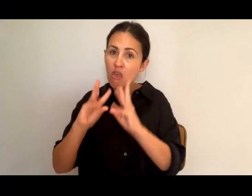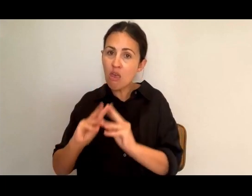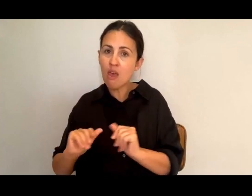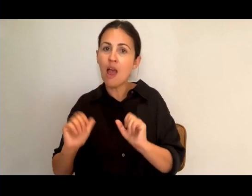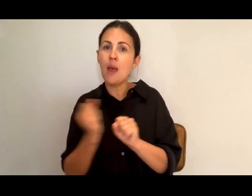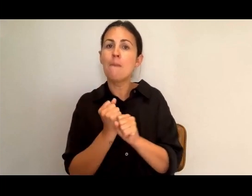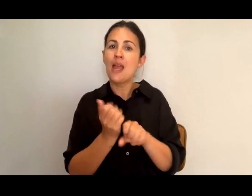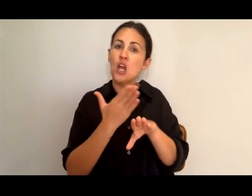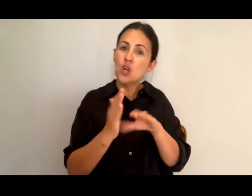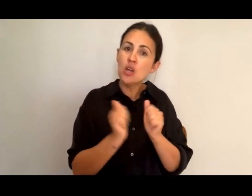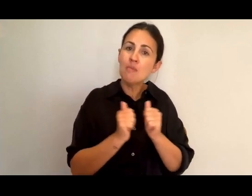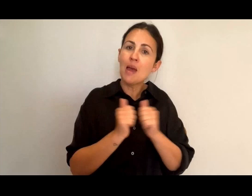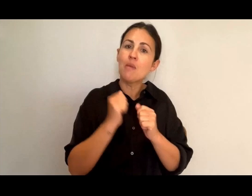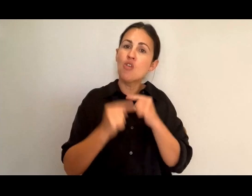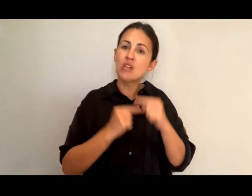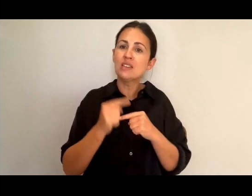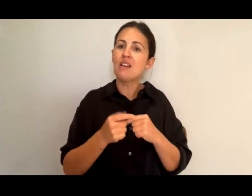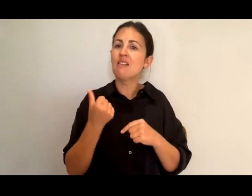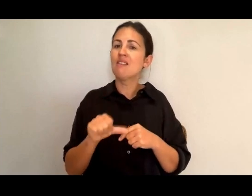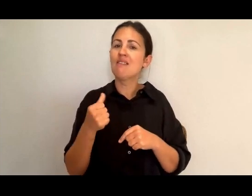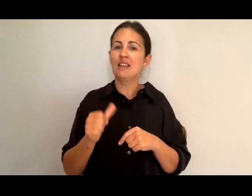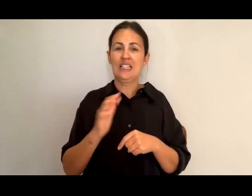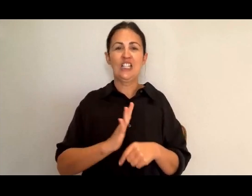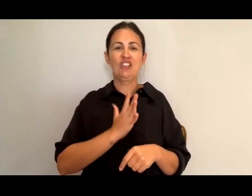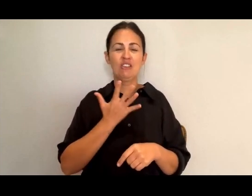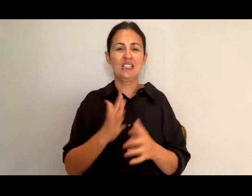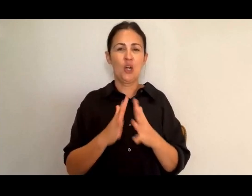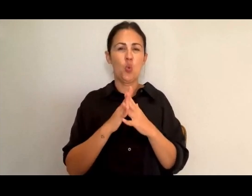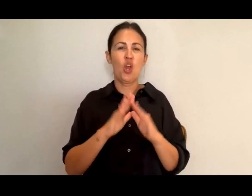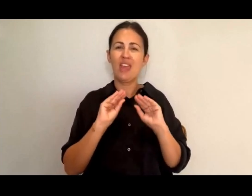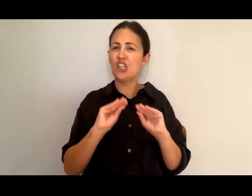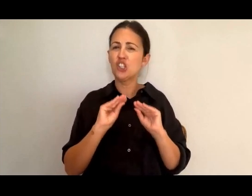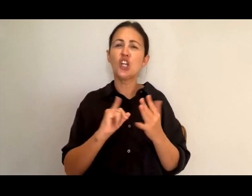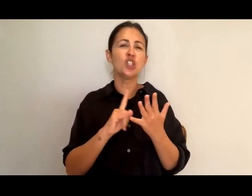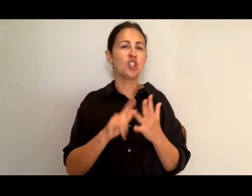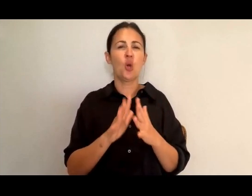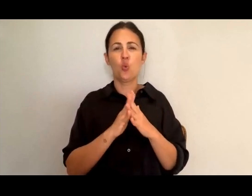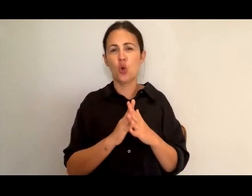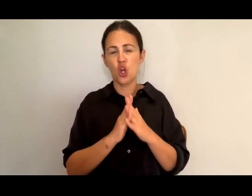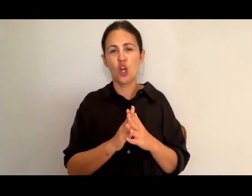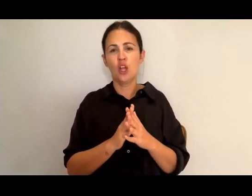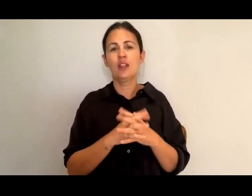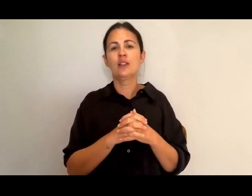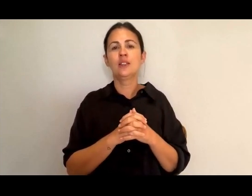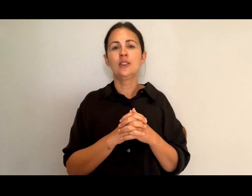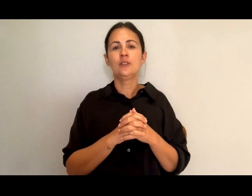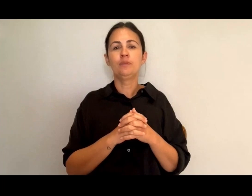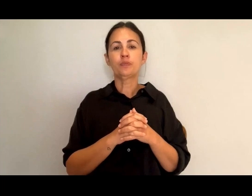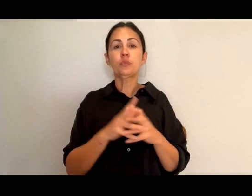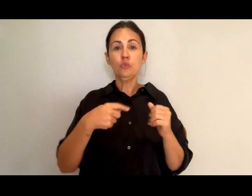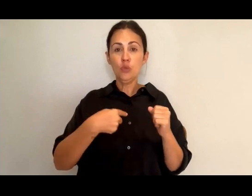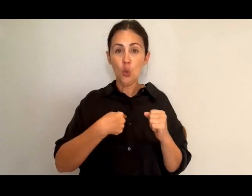be pulped and be reproduced. So some recycling in action. Waste to Art will move to a truly zero waste event